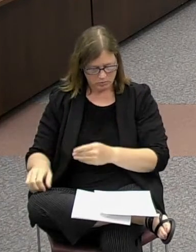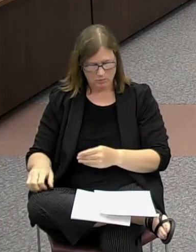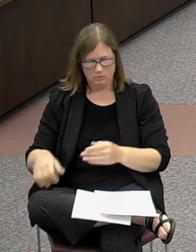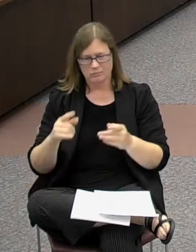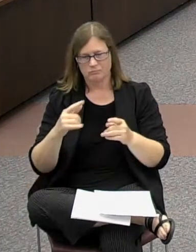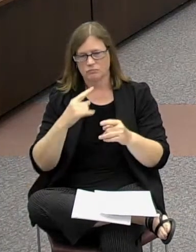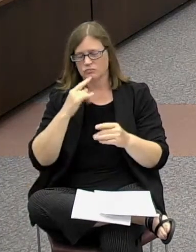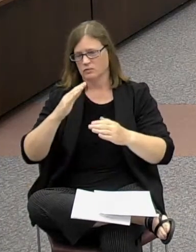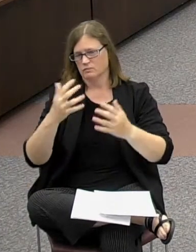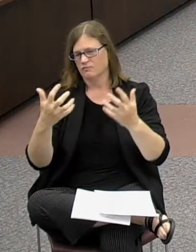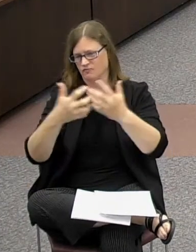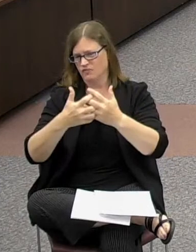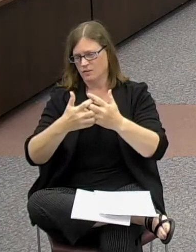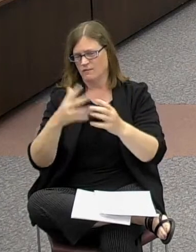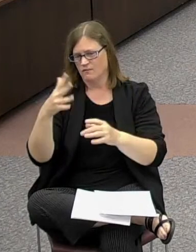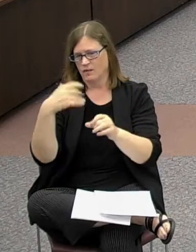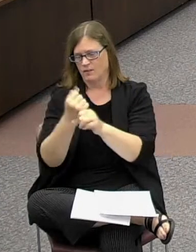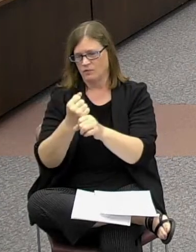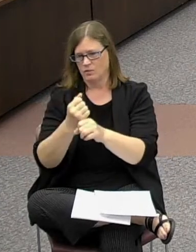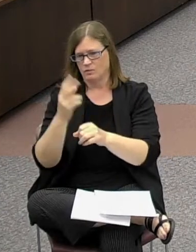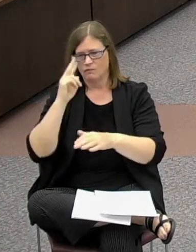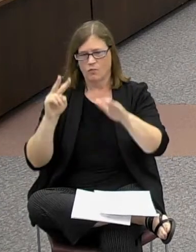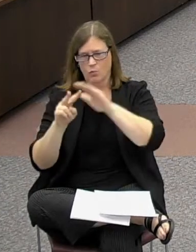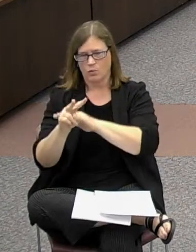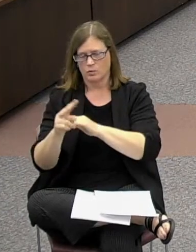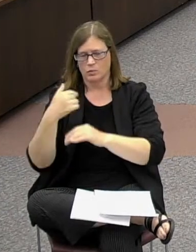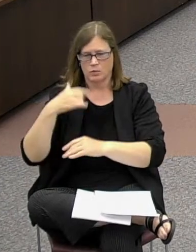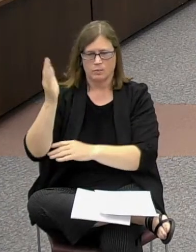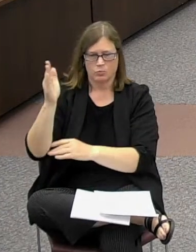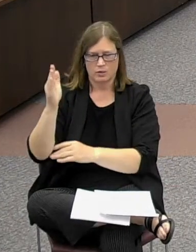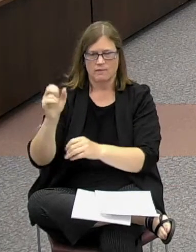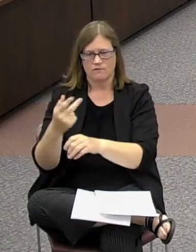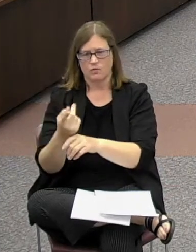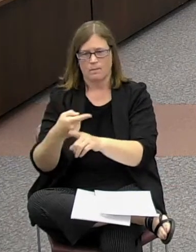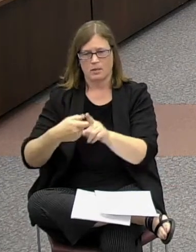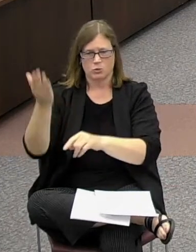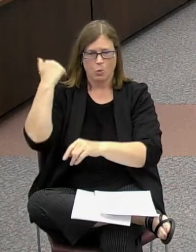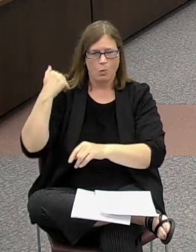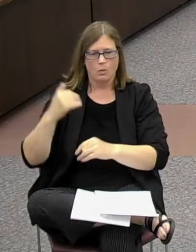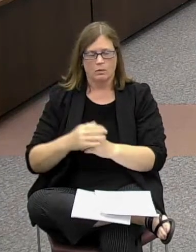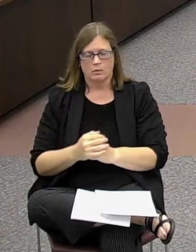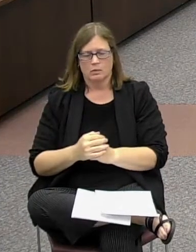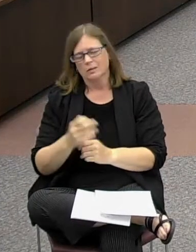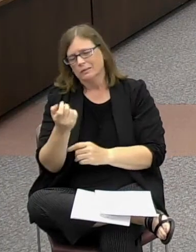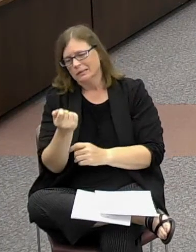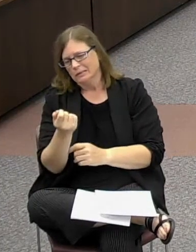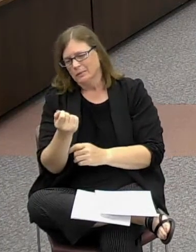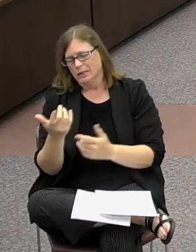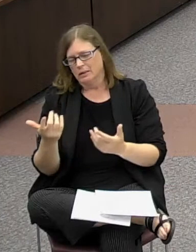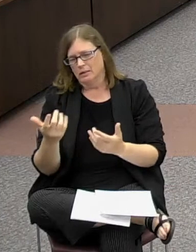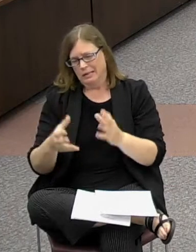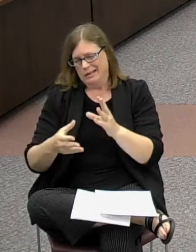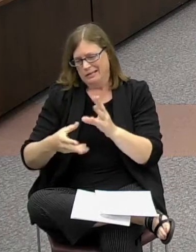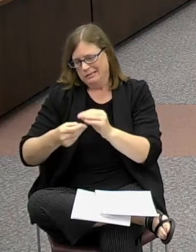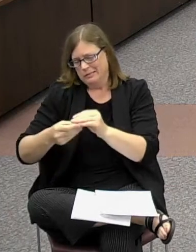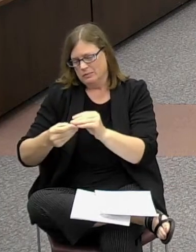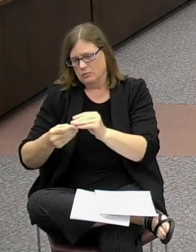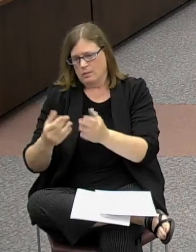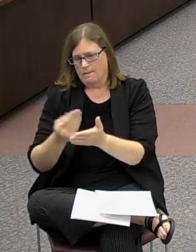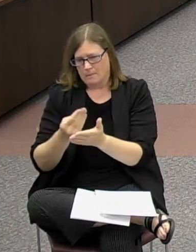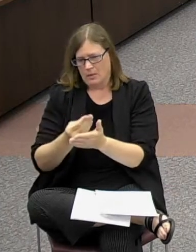line with the 5-year forecast that we had presented just a few months ago. A little bit of additional revenue